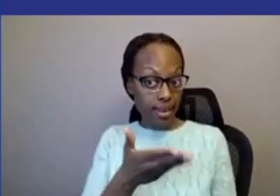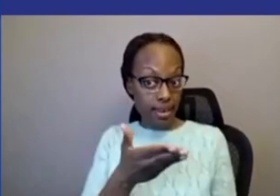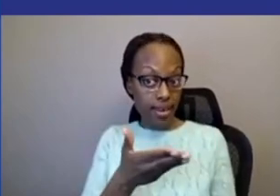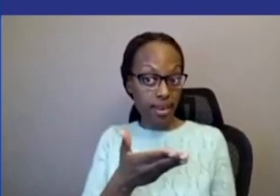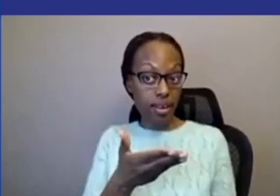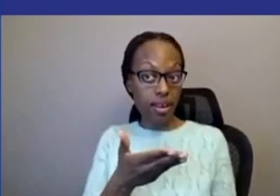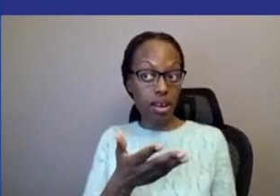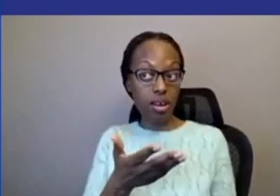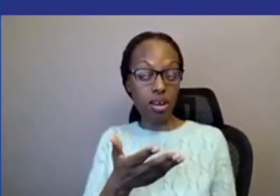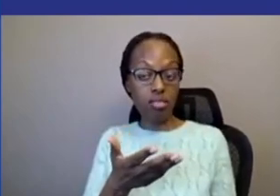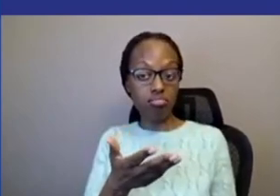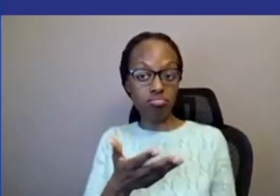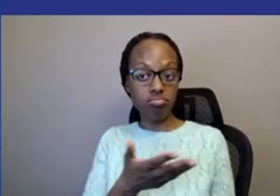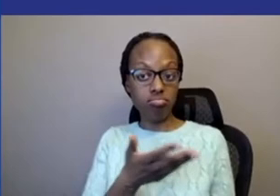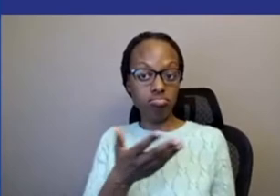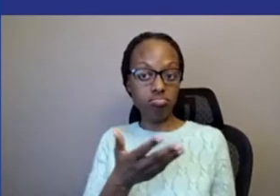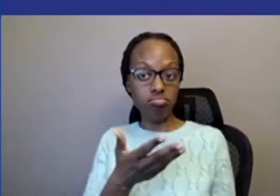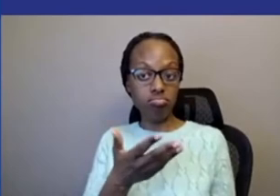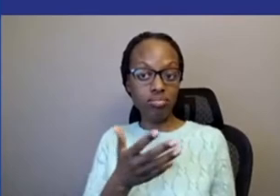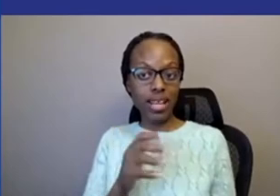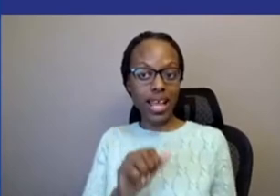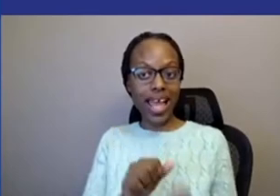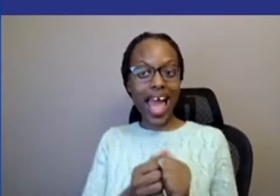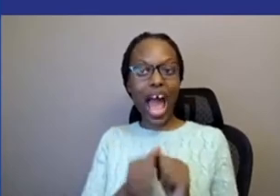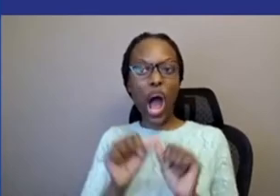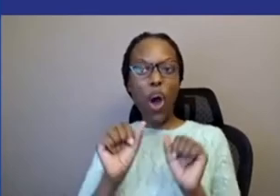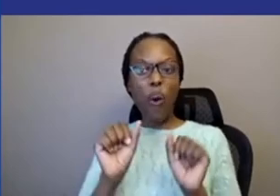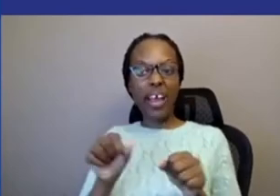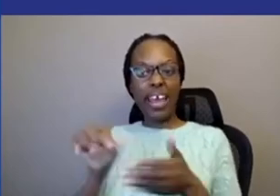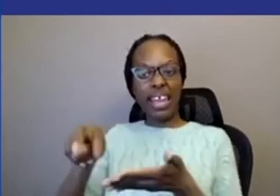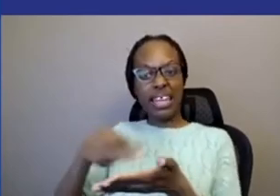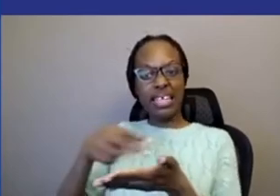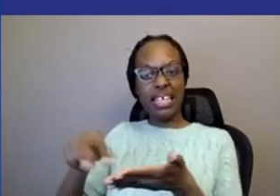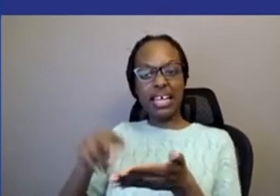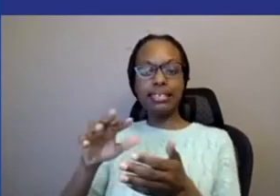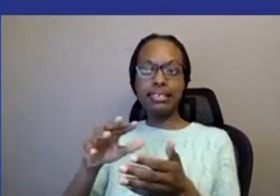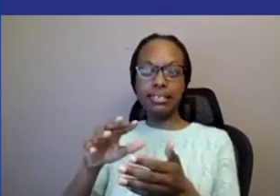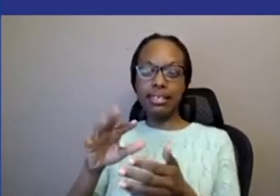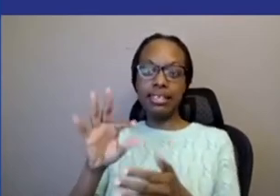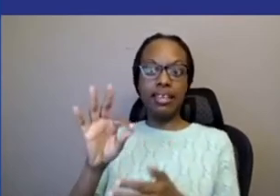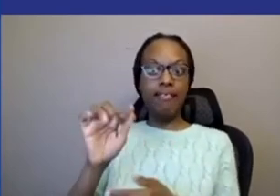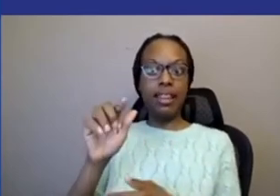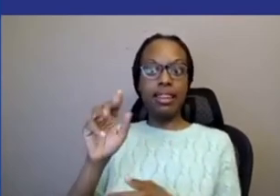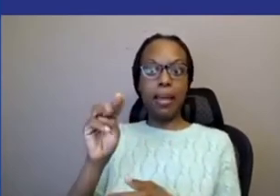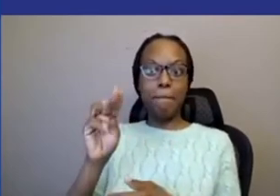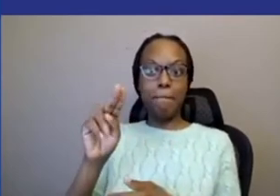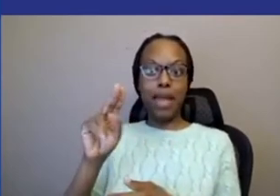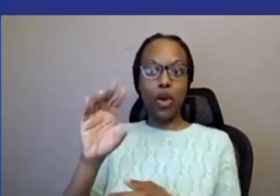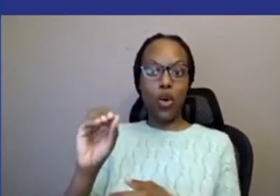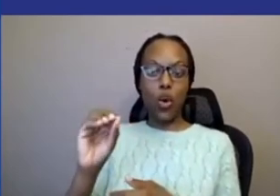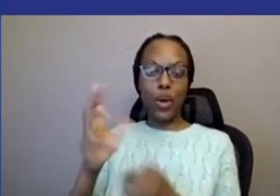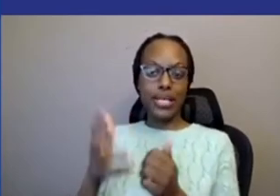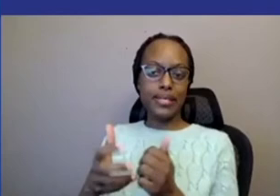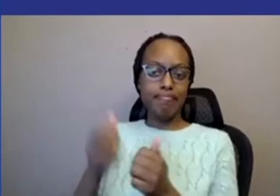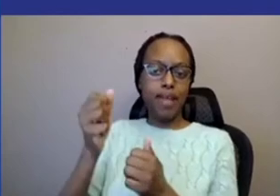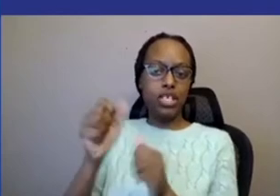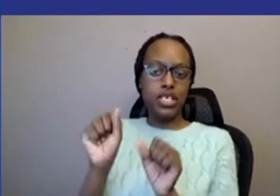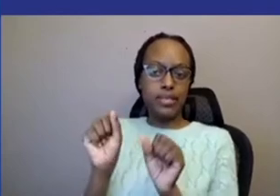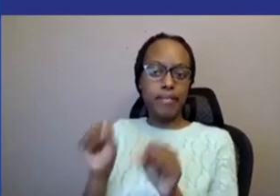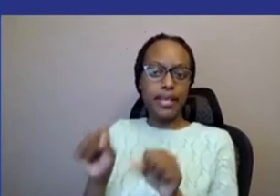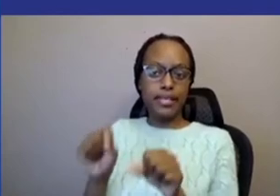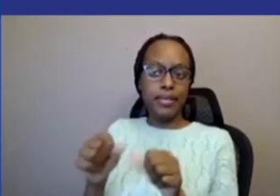you know, make that as flamenco as possible? That is, you know, that's a whole other